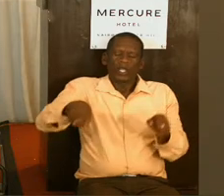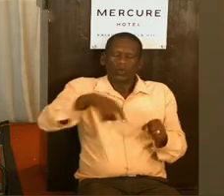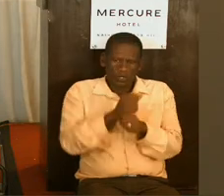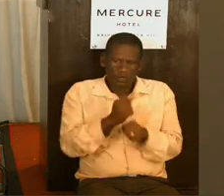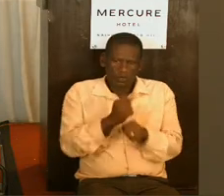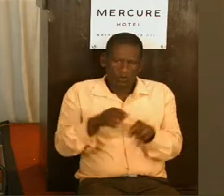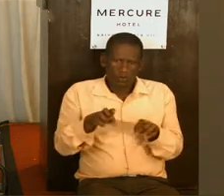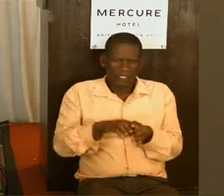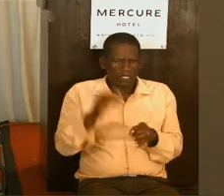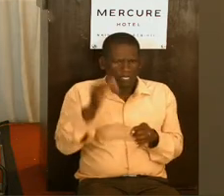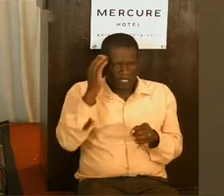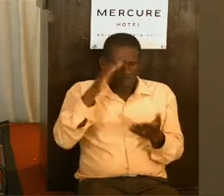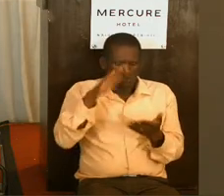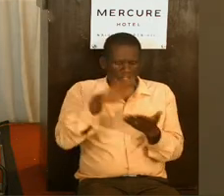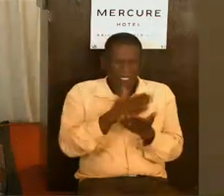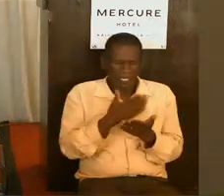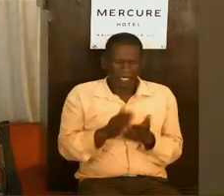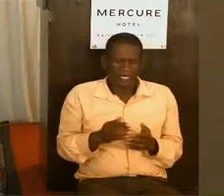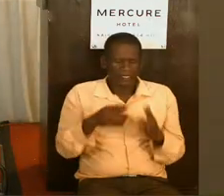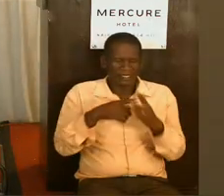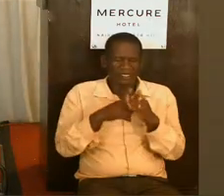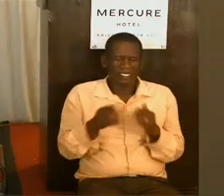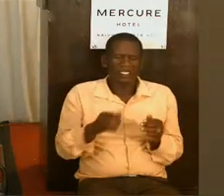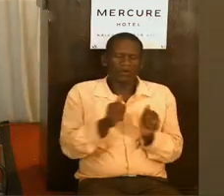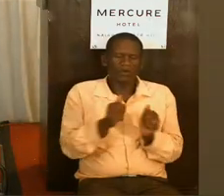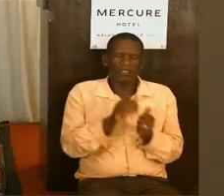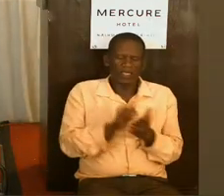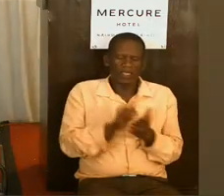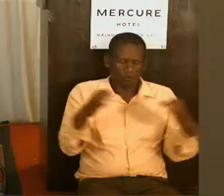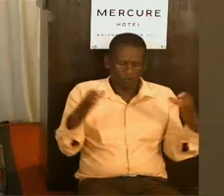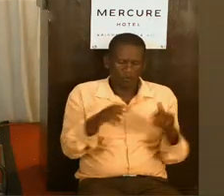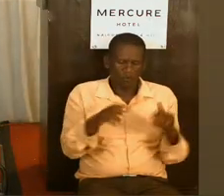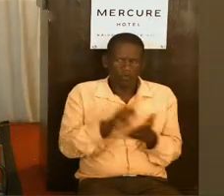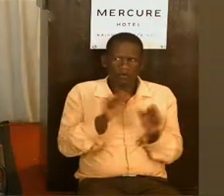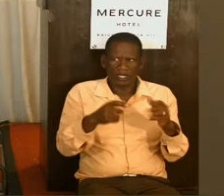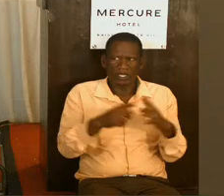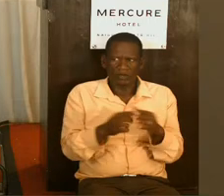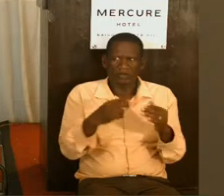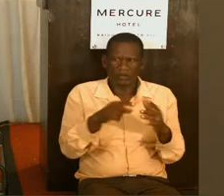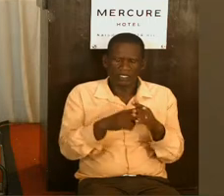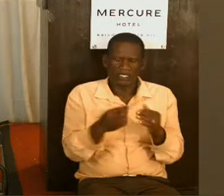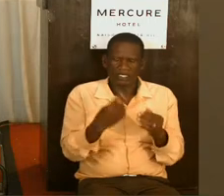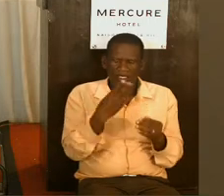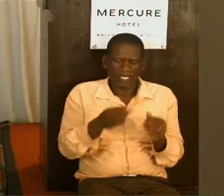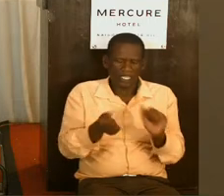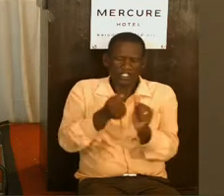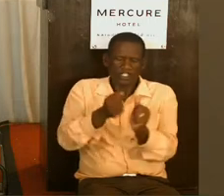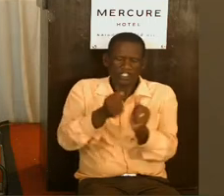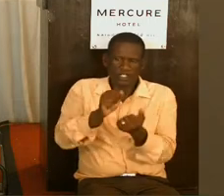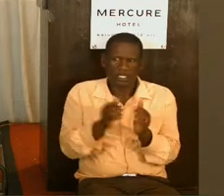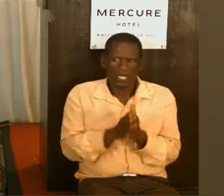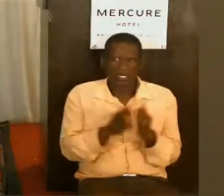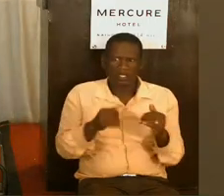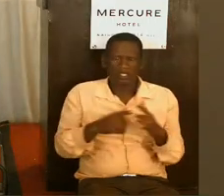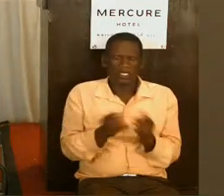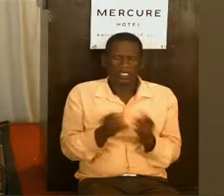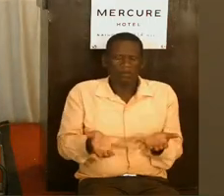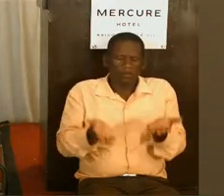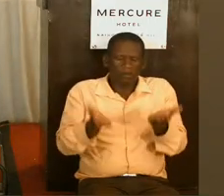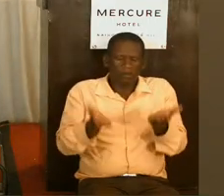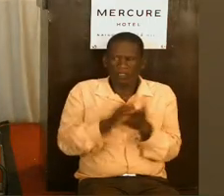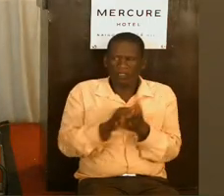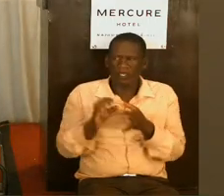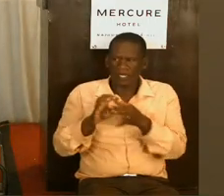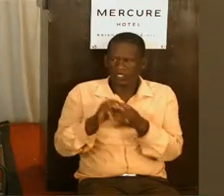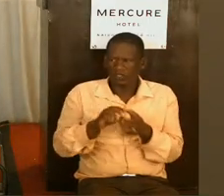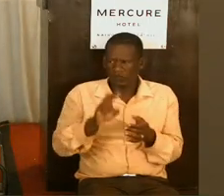as an educational sector starting with that group so that we can now start to see a change and you know start promoting that